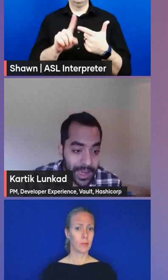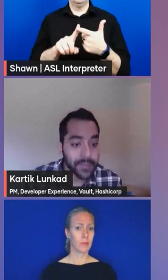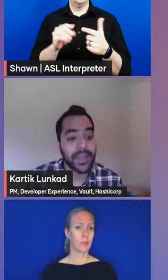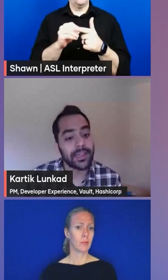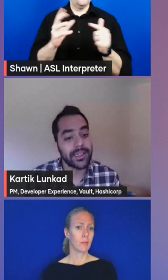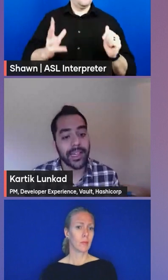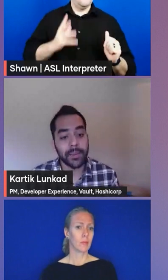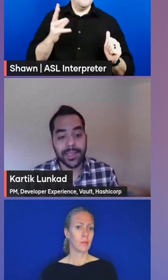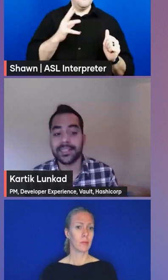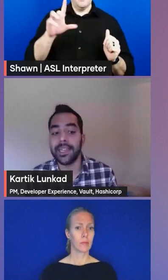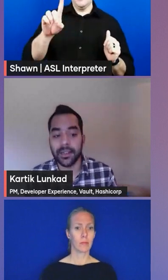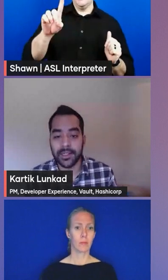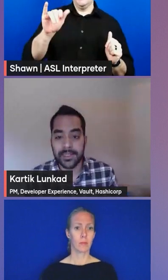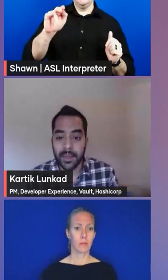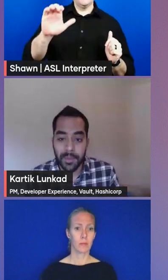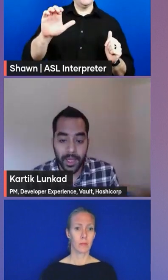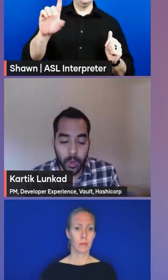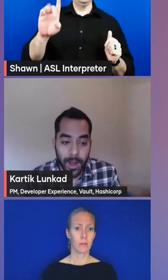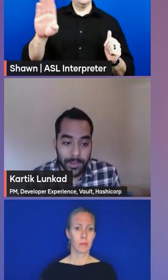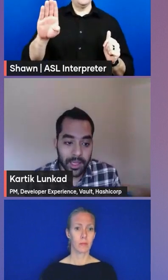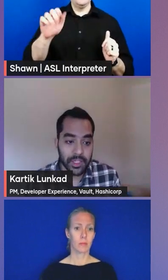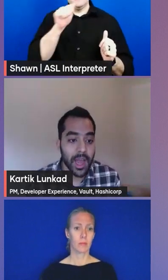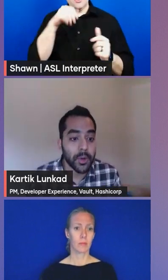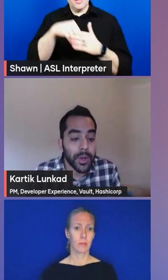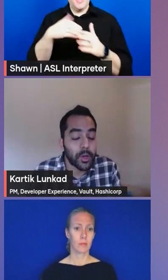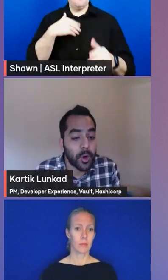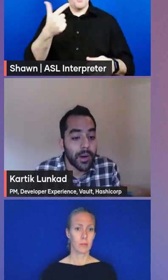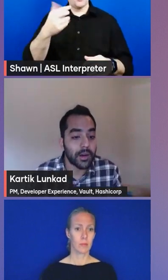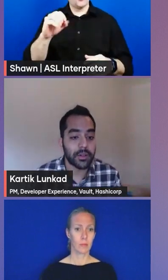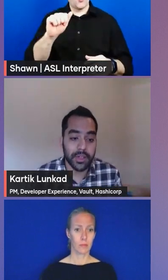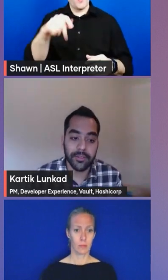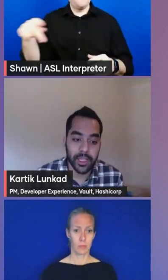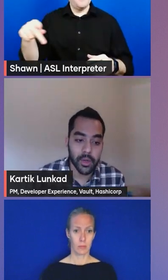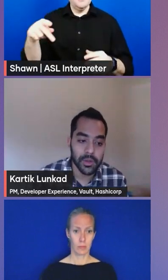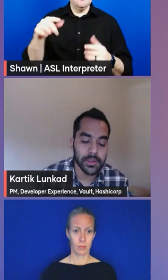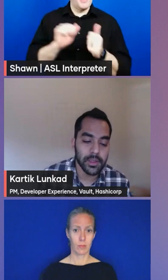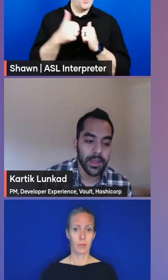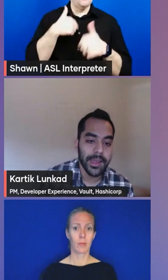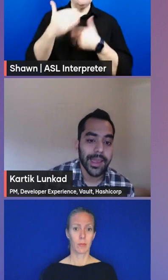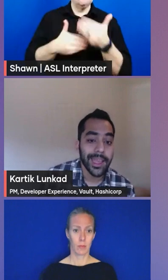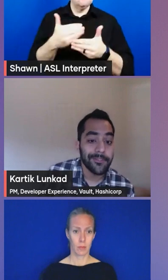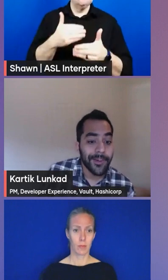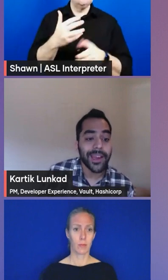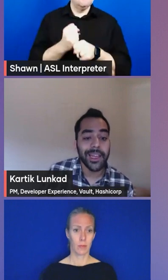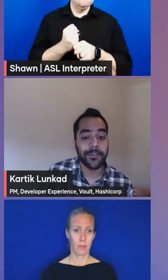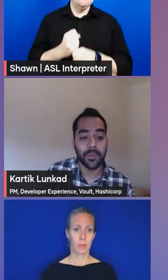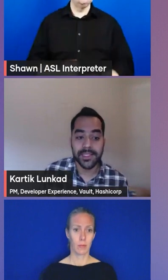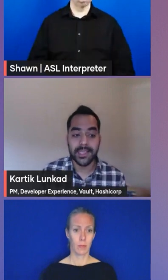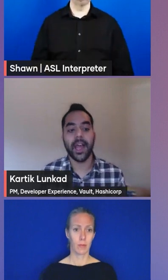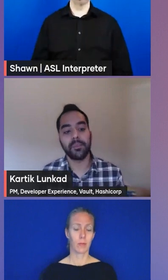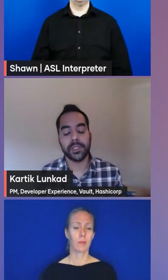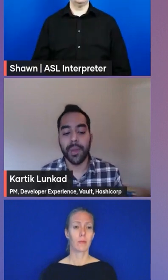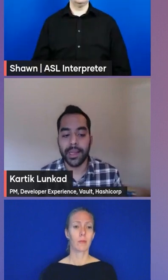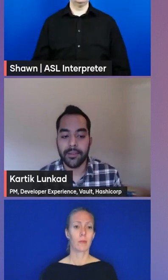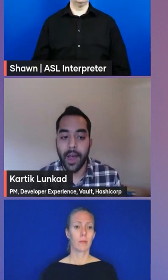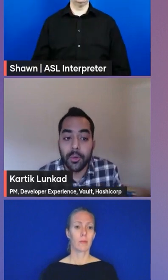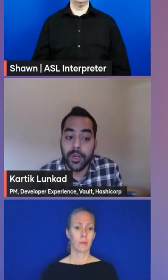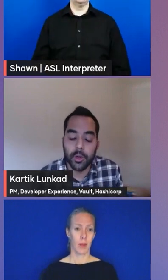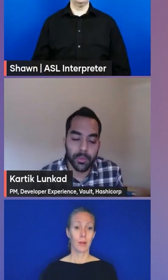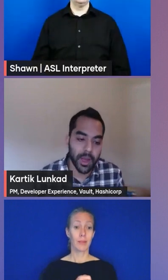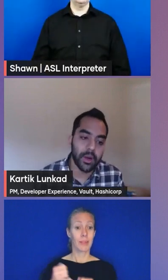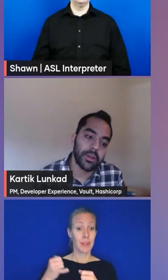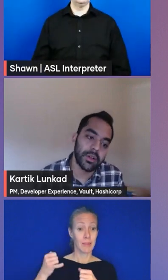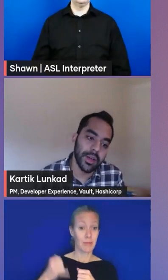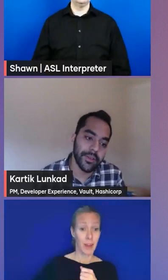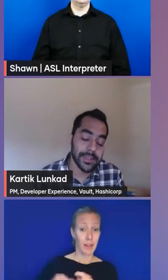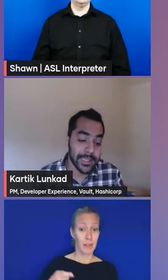put dynamic database secrets in my Go application? How do I go about retrieving those? And finally, from a CI perspective, how do I